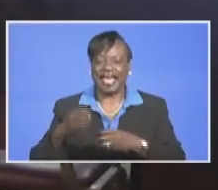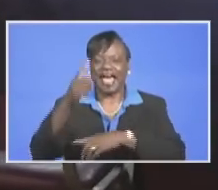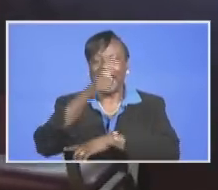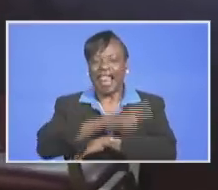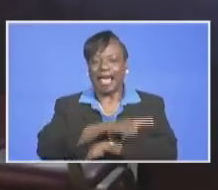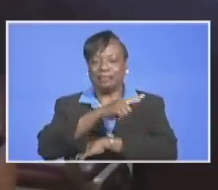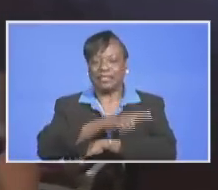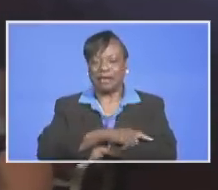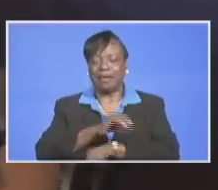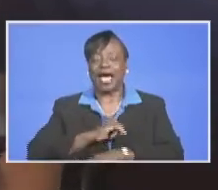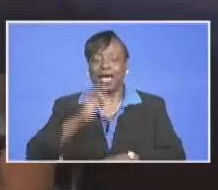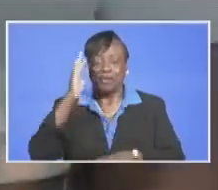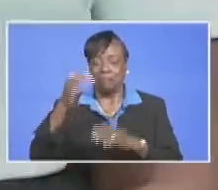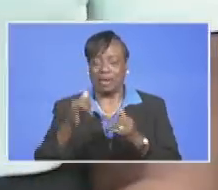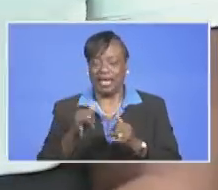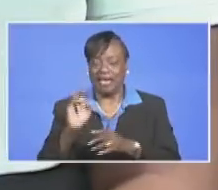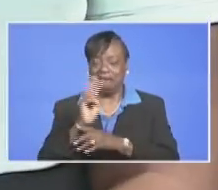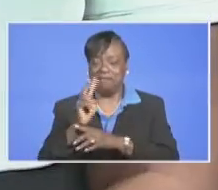for playing video games.